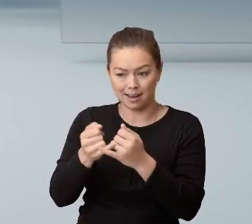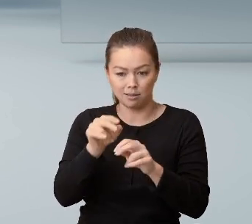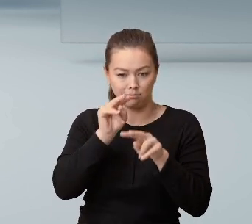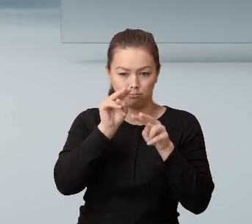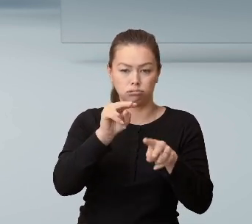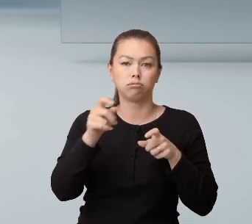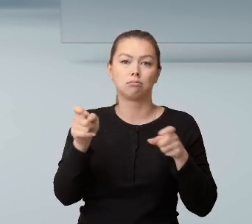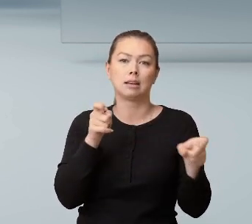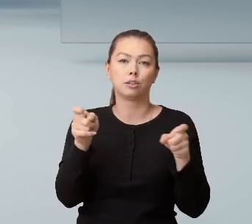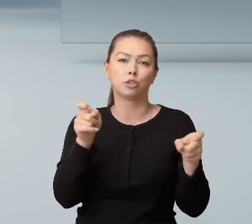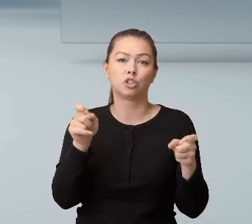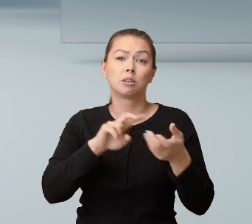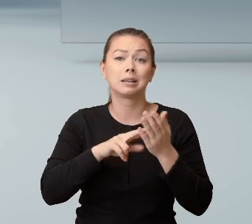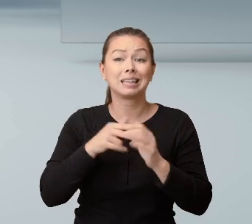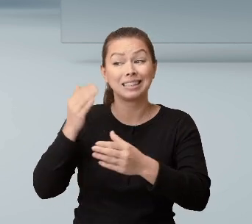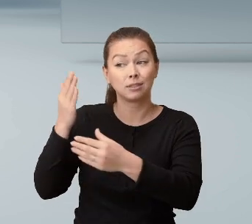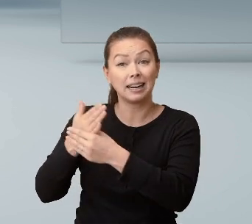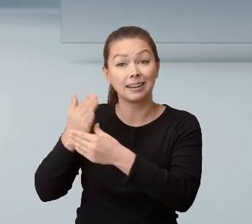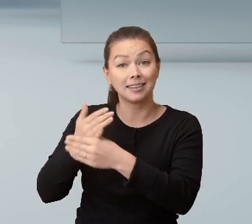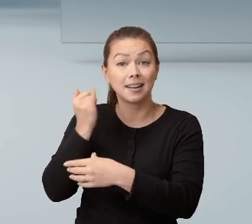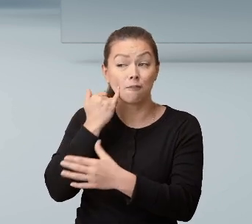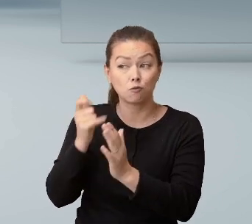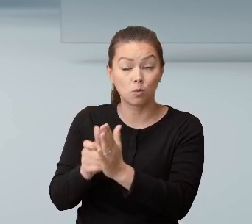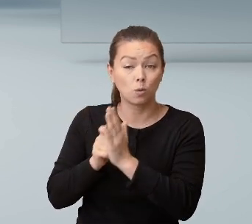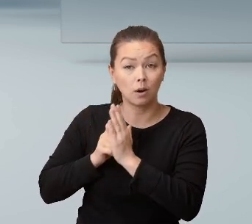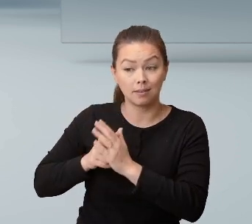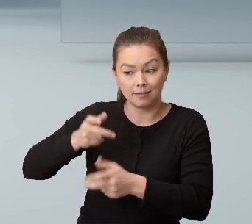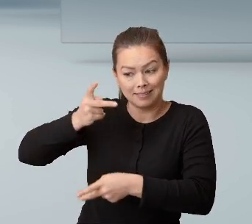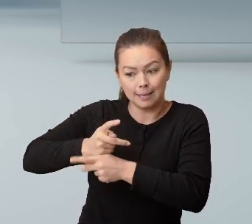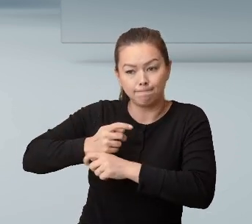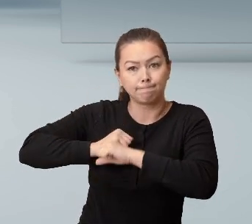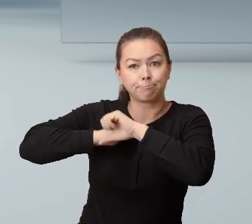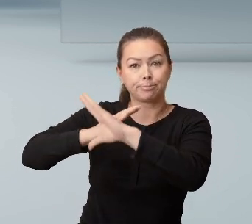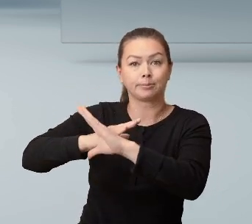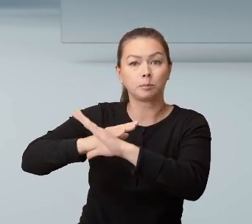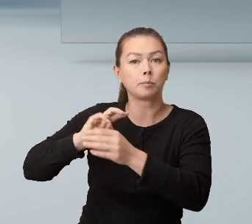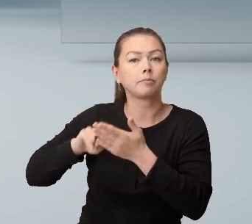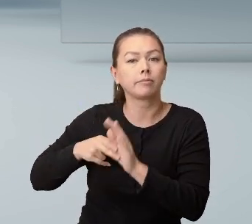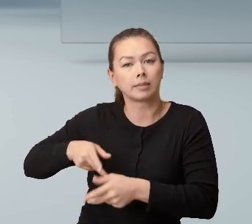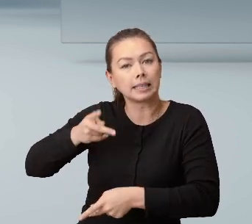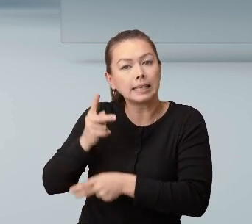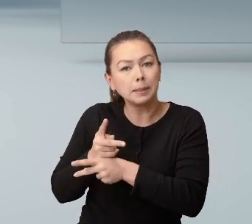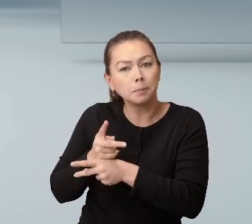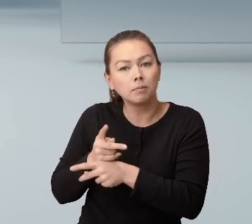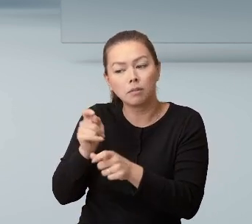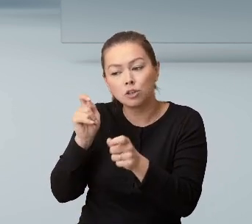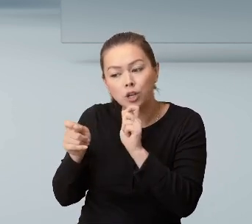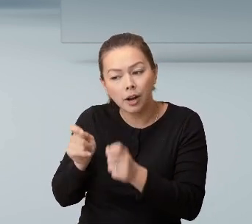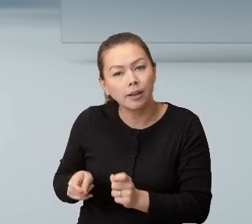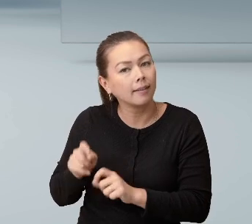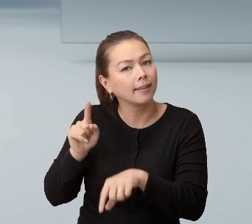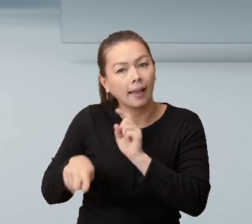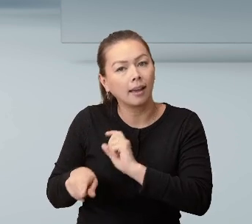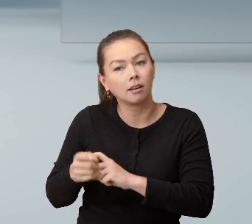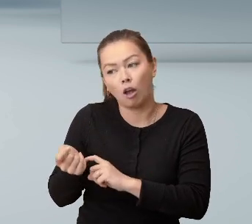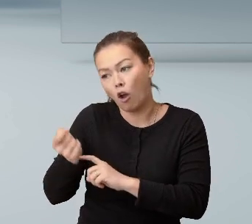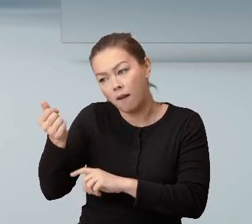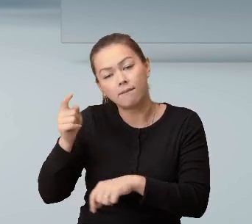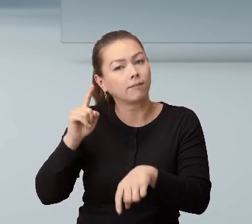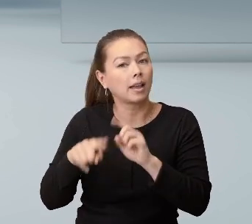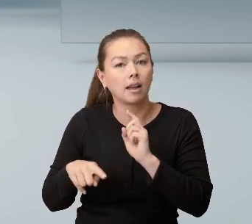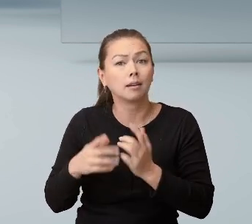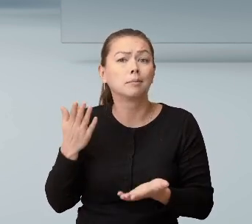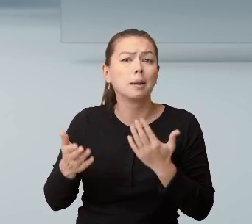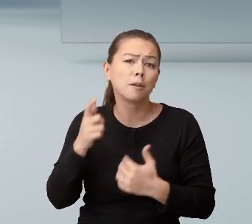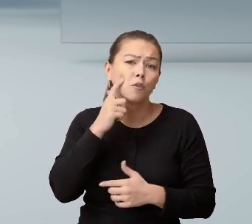the records that need to be protected are retained and uneditable and undeletable. And that might be